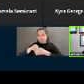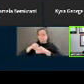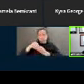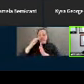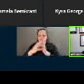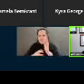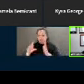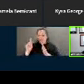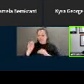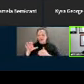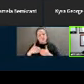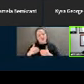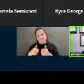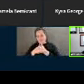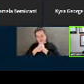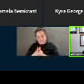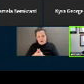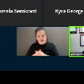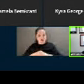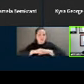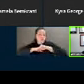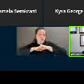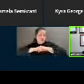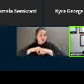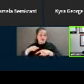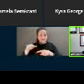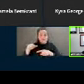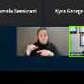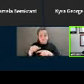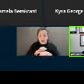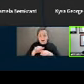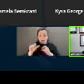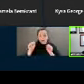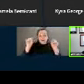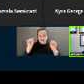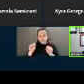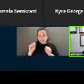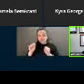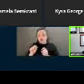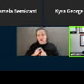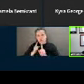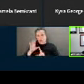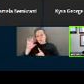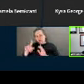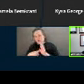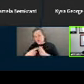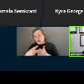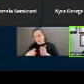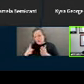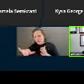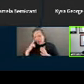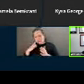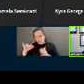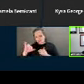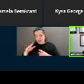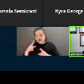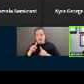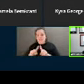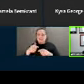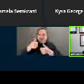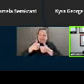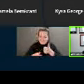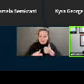follow. On a security practice or goal, I'll mention and show what that looks like in the next slide, but in every single instance, we have an